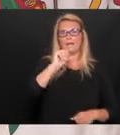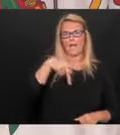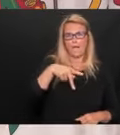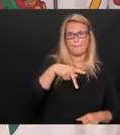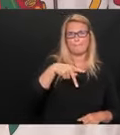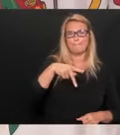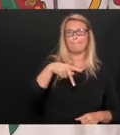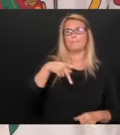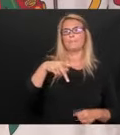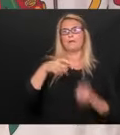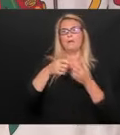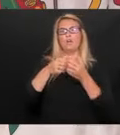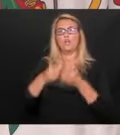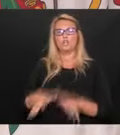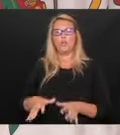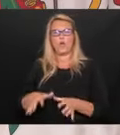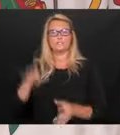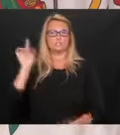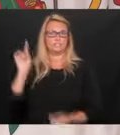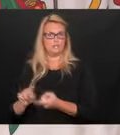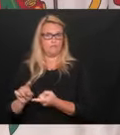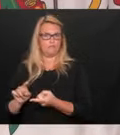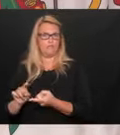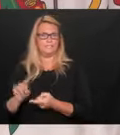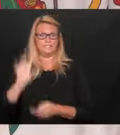compensation loss cost decrease of